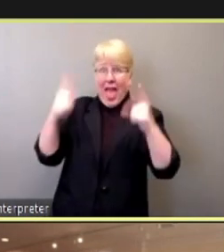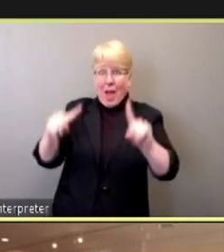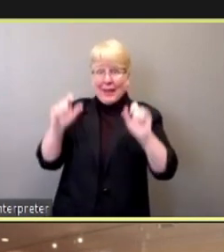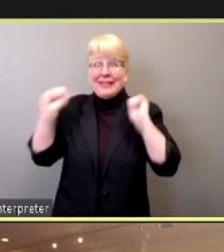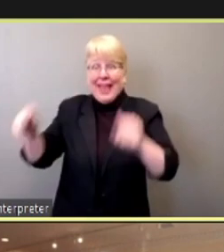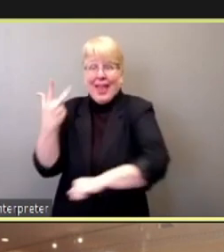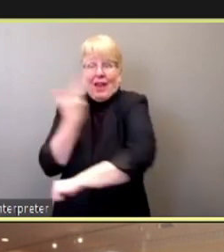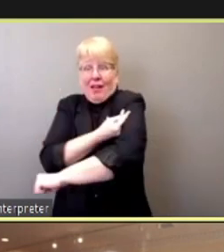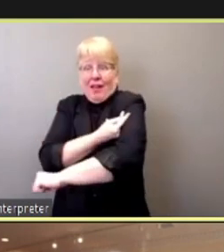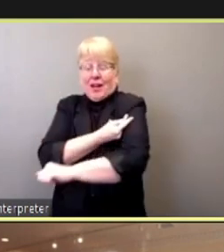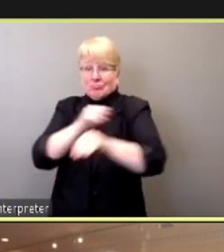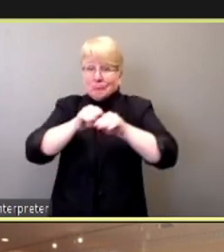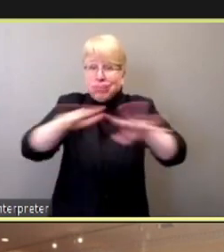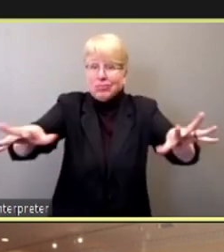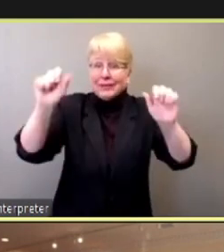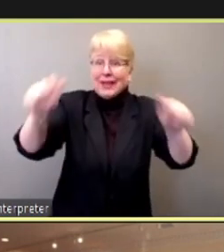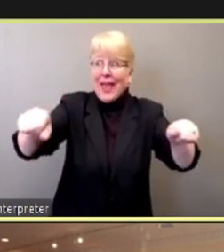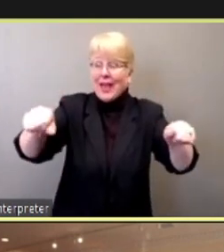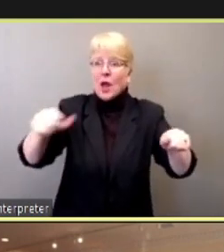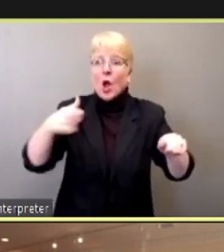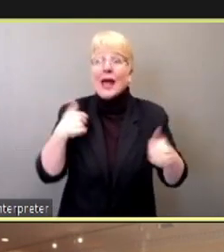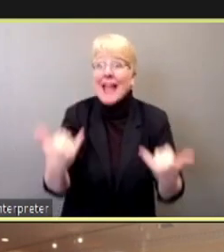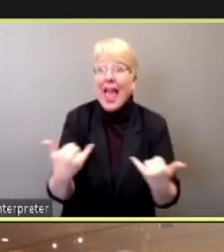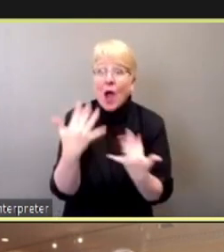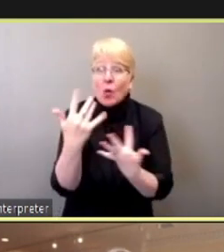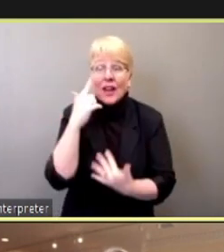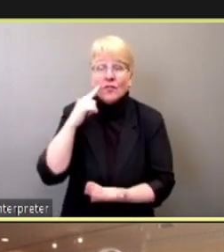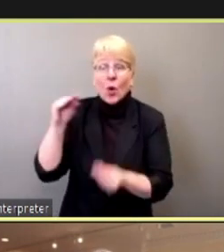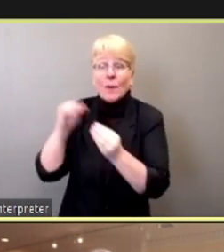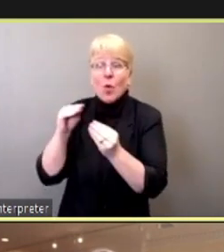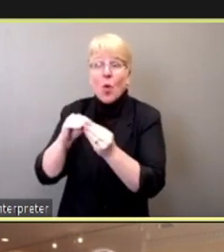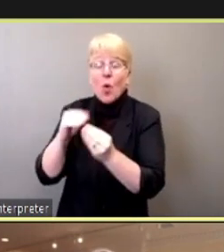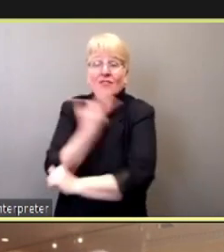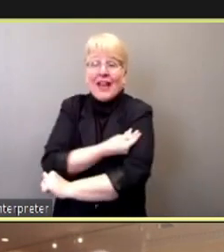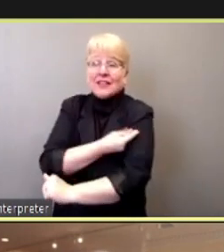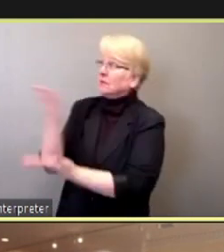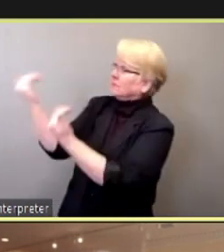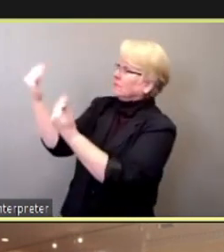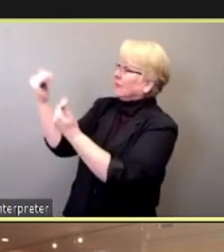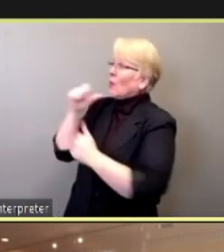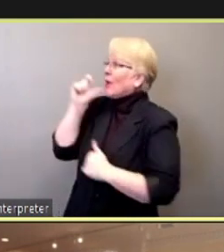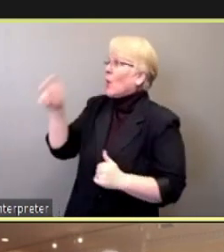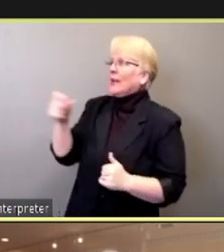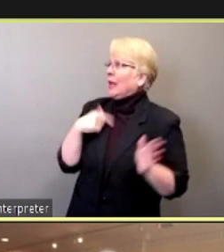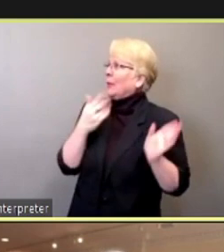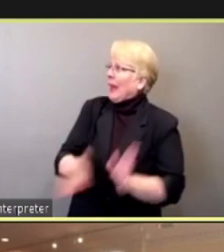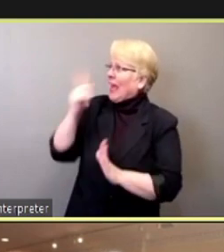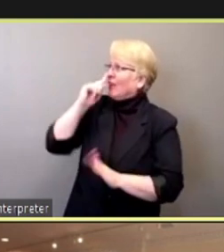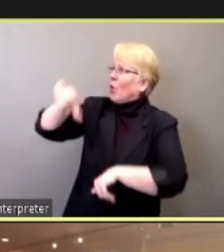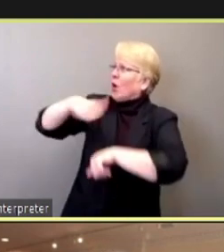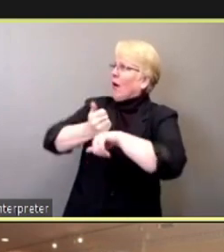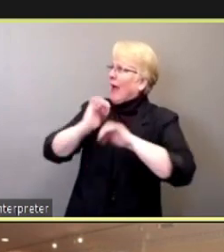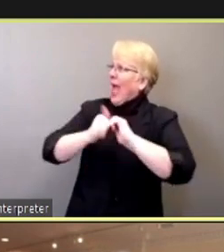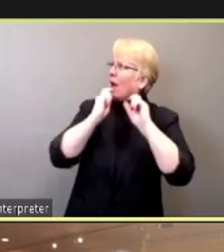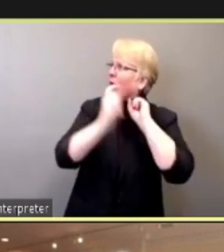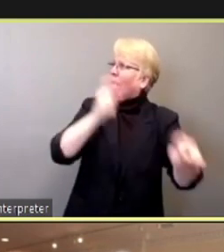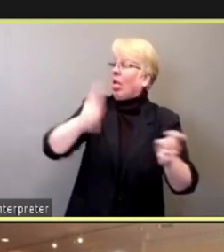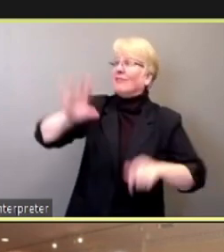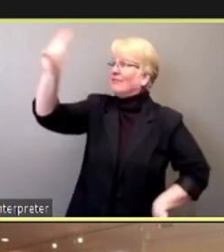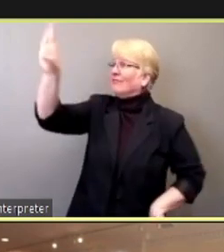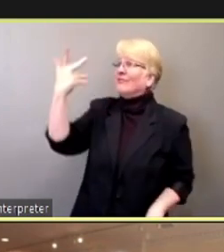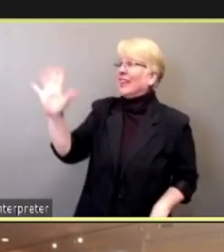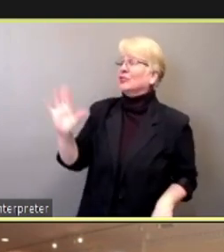waiting, New Mexico just needs more vaccine. We don't need another strategy to get it implemented. We don't, and we're happy. The